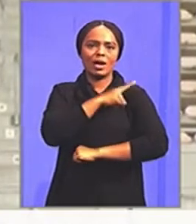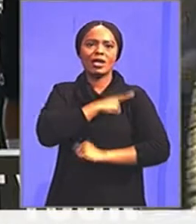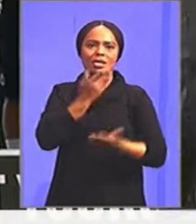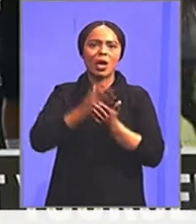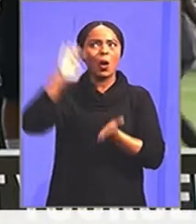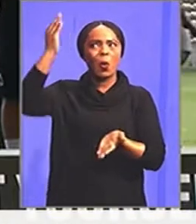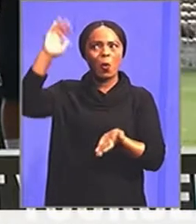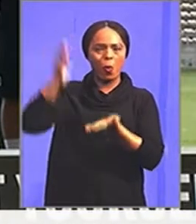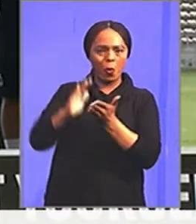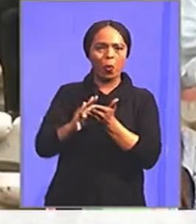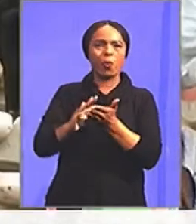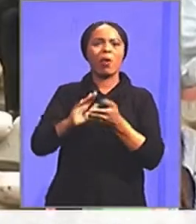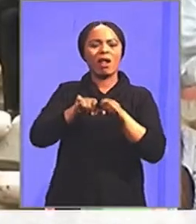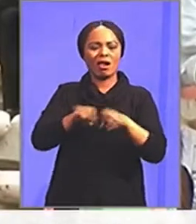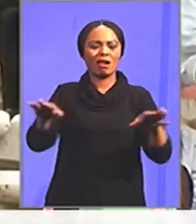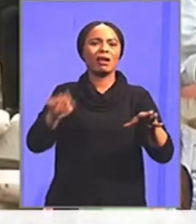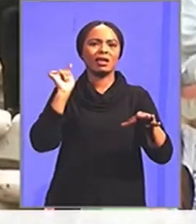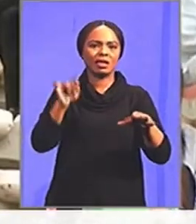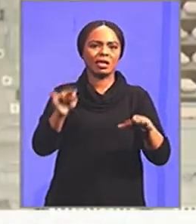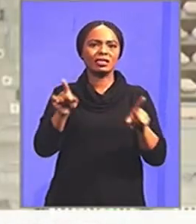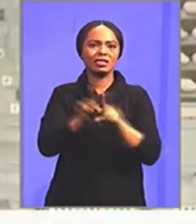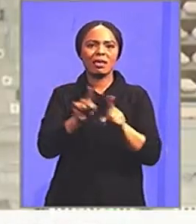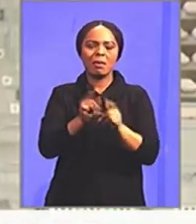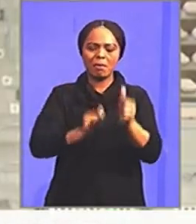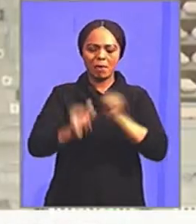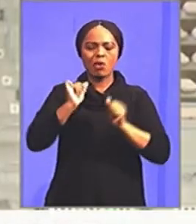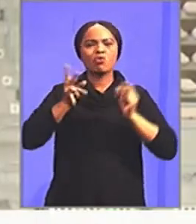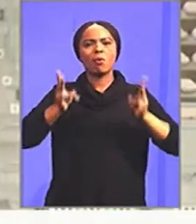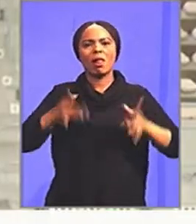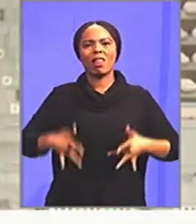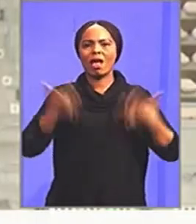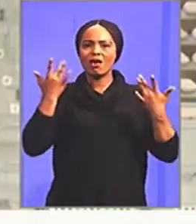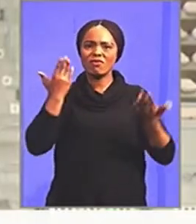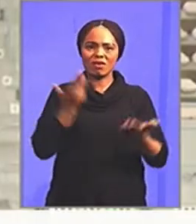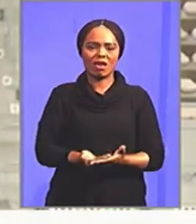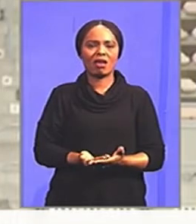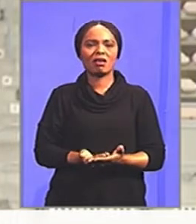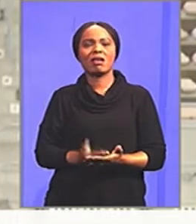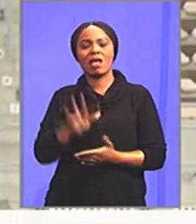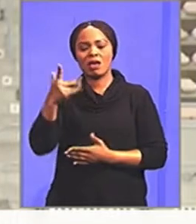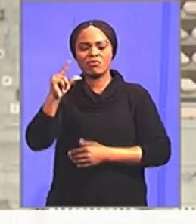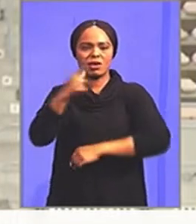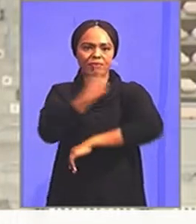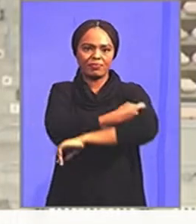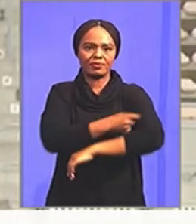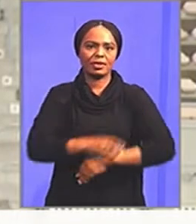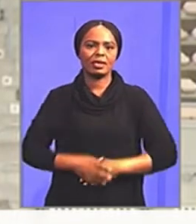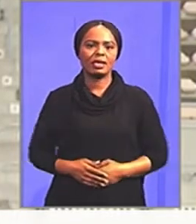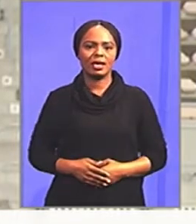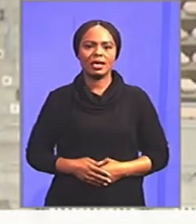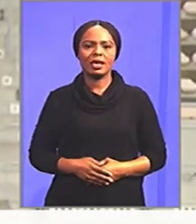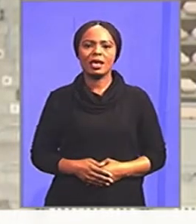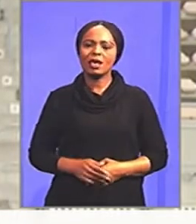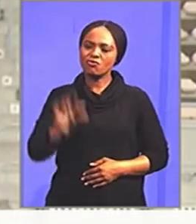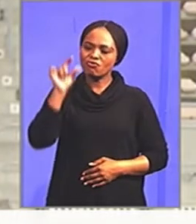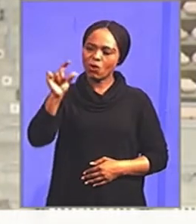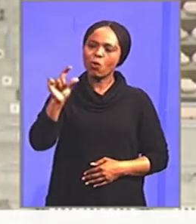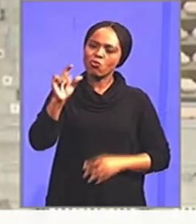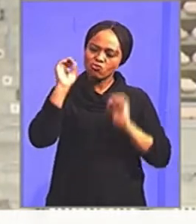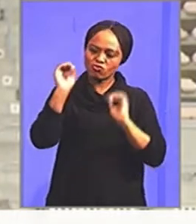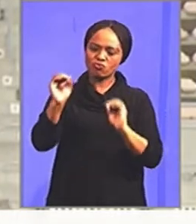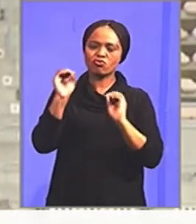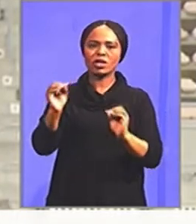gore maphelo a batho a boele sekeng. Nobody today will say there is no vaccination. Vaccination is